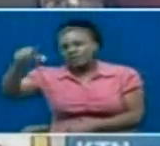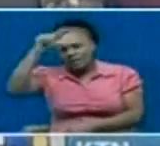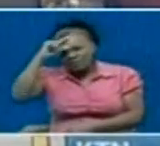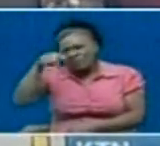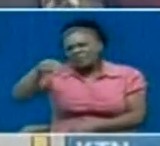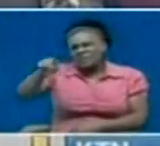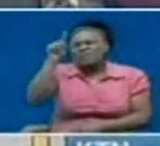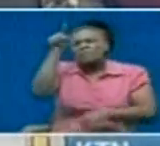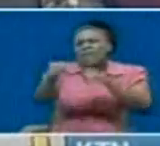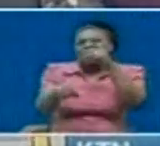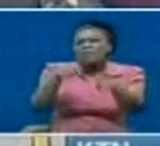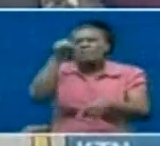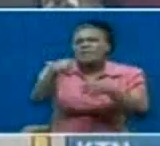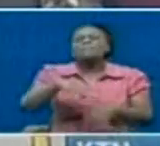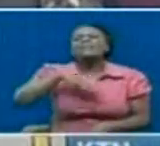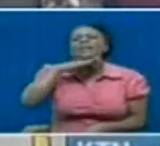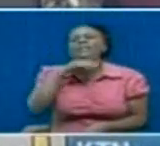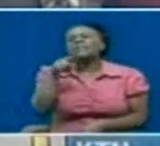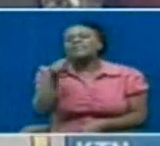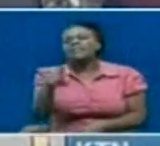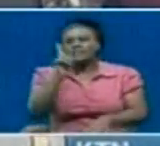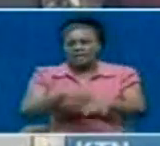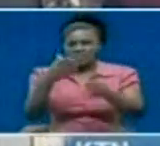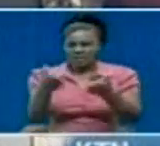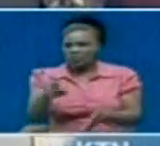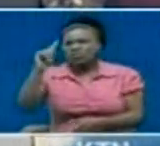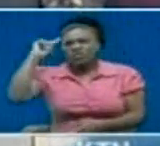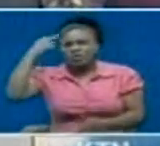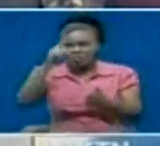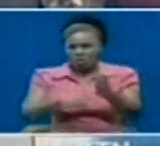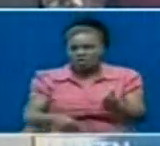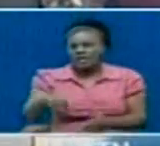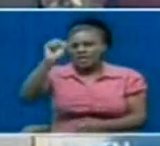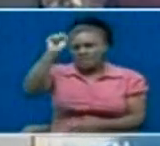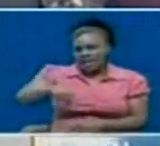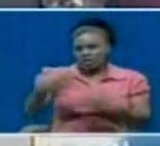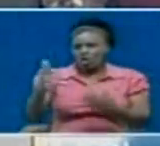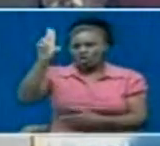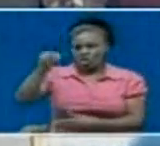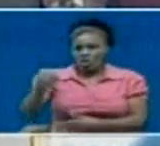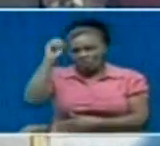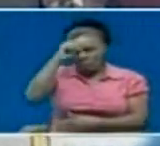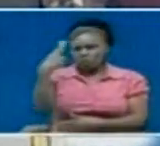the blame for hunger-related deaths this time round? Tell us what you think. SMS your yes or no opinion